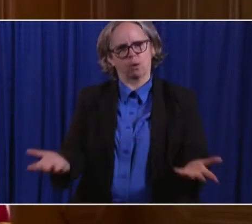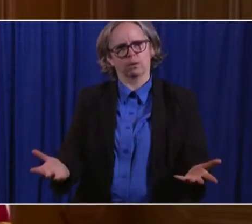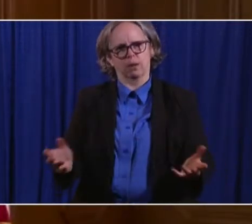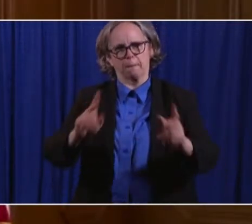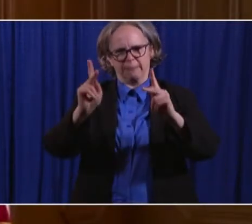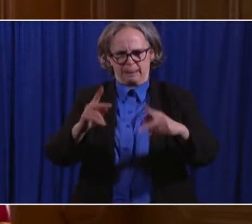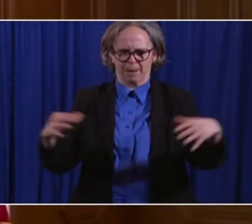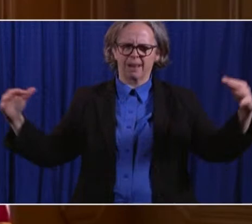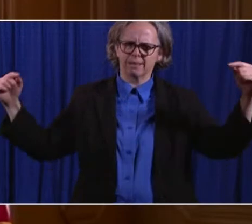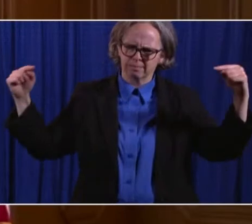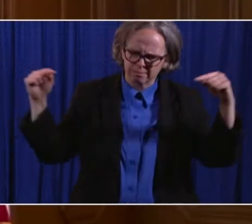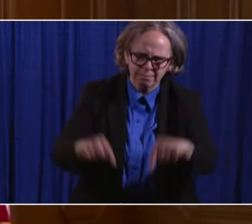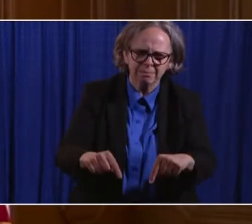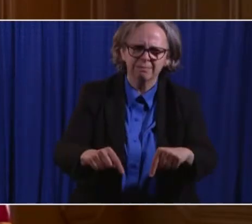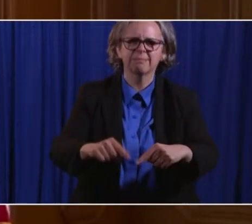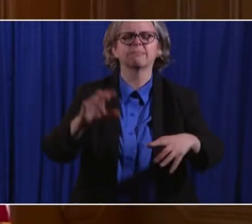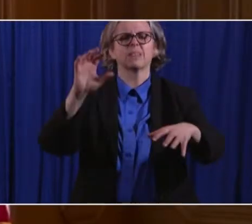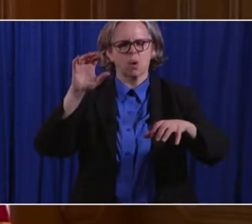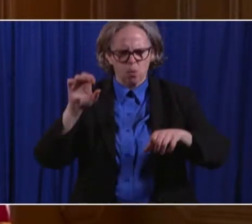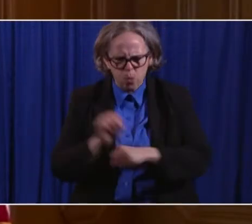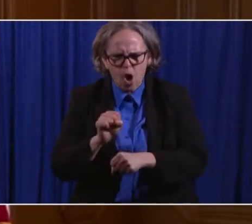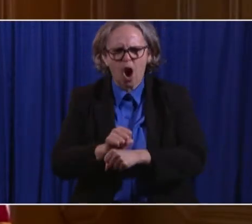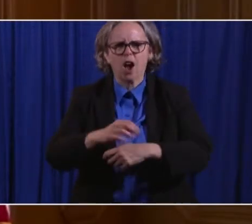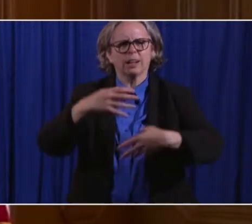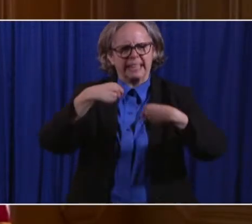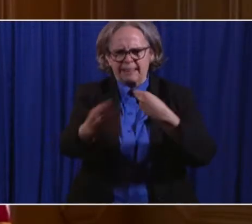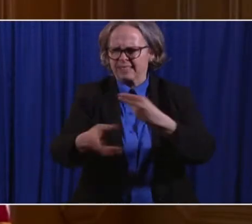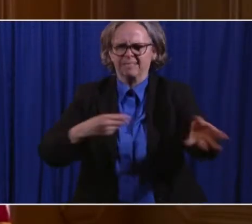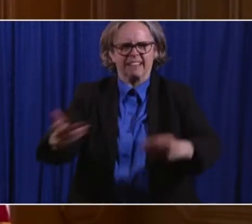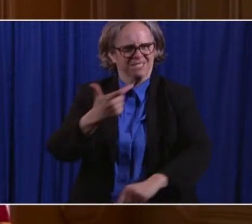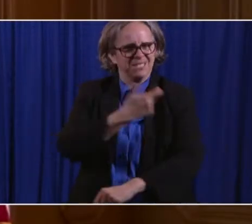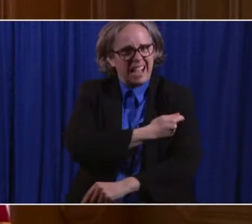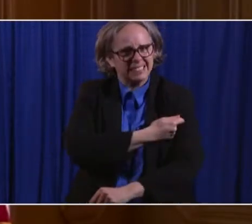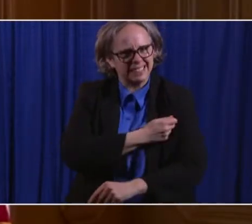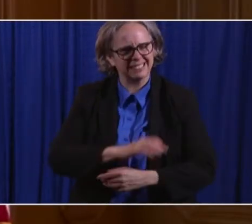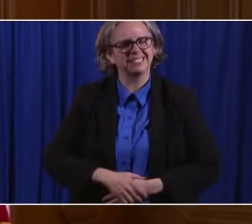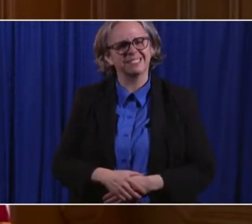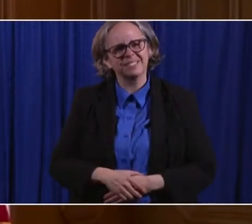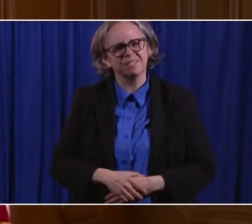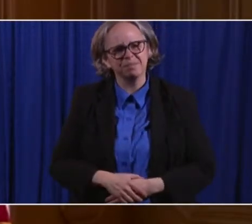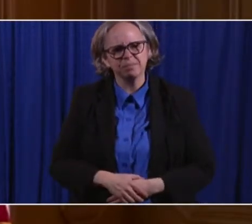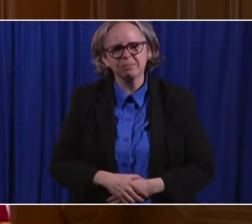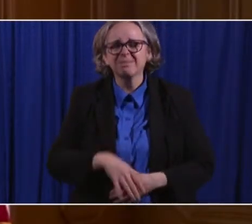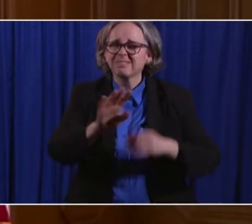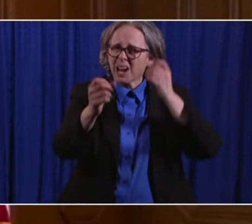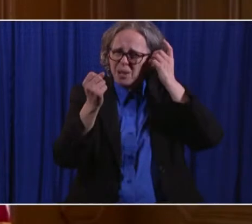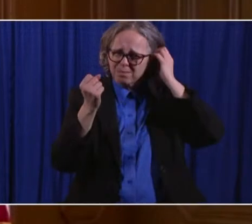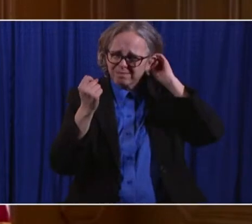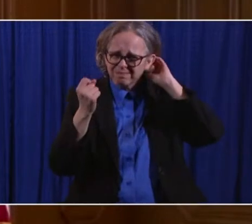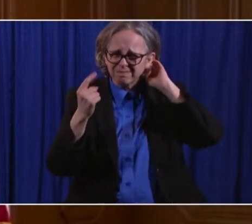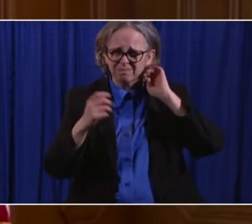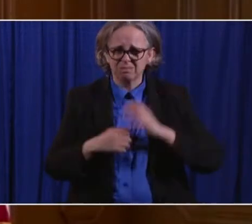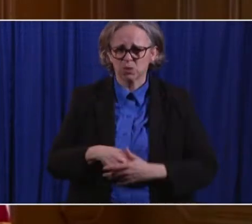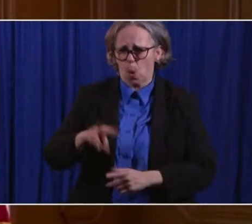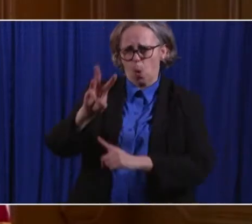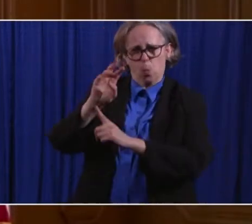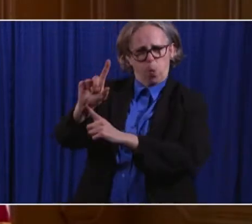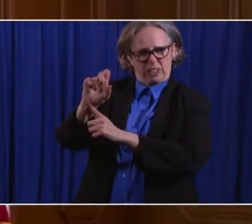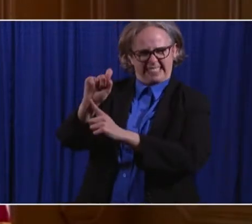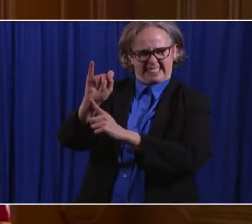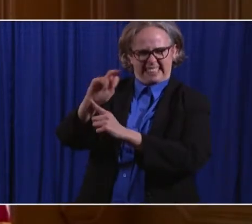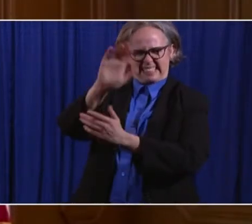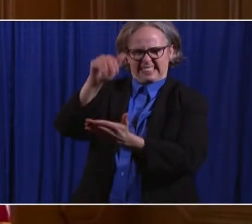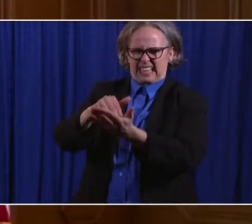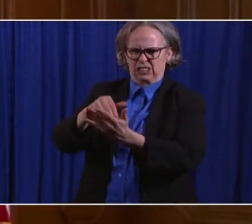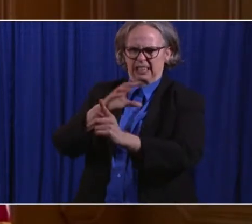My understanding is there's no other FEMA mass vaccination site in the country that does it this way. We're using a stationary patient